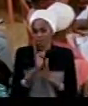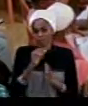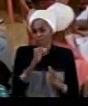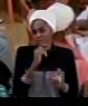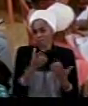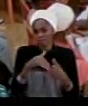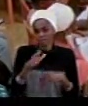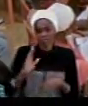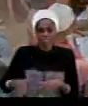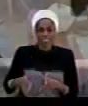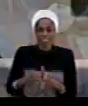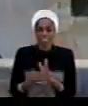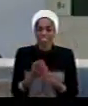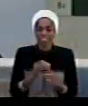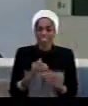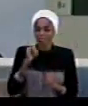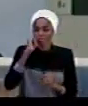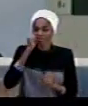Tomorrow,